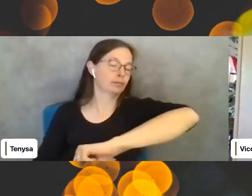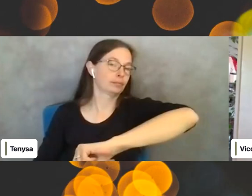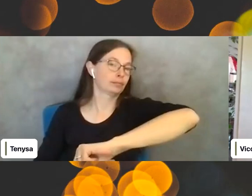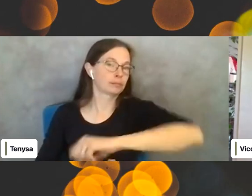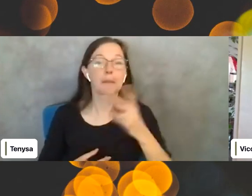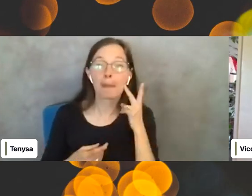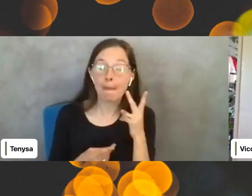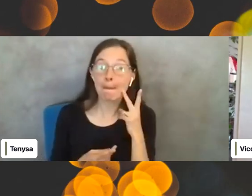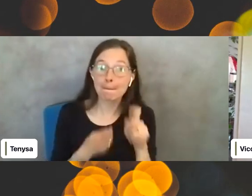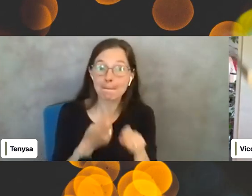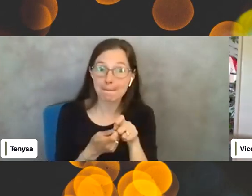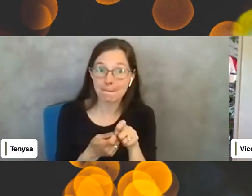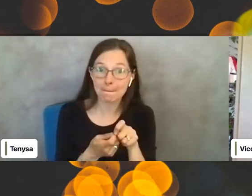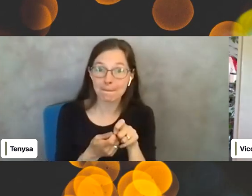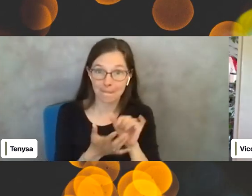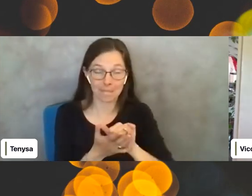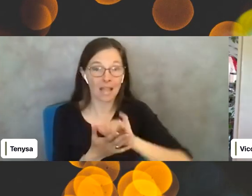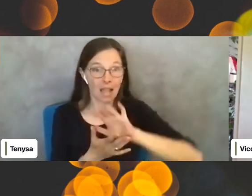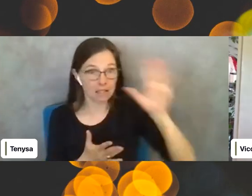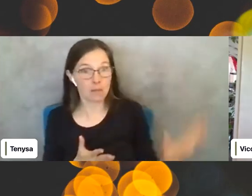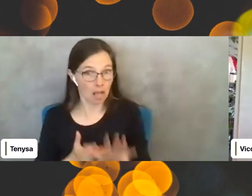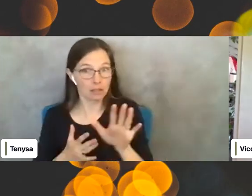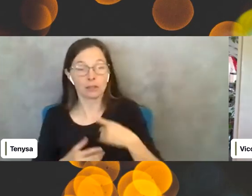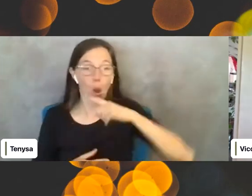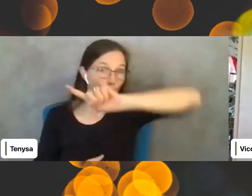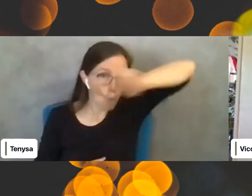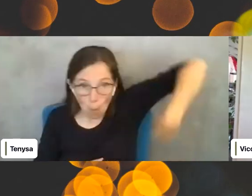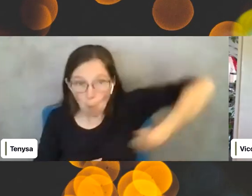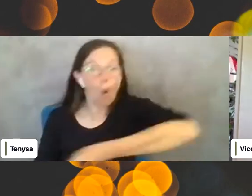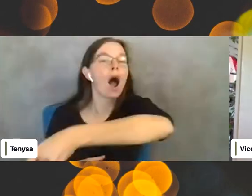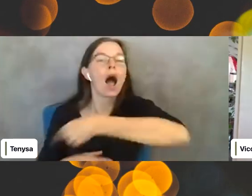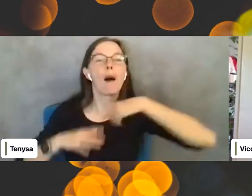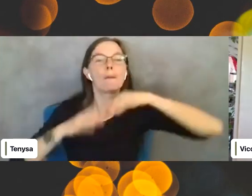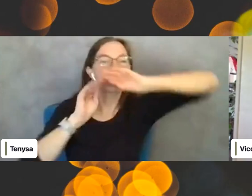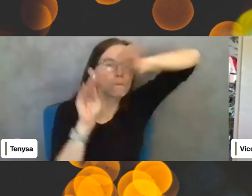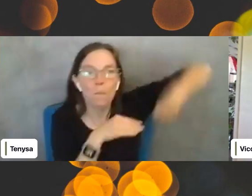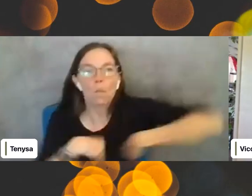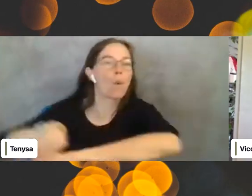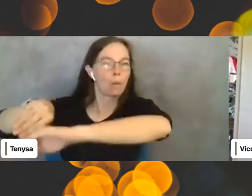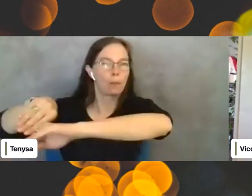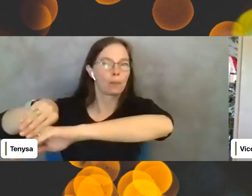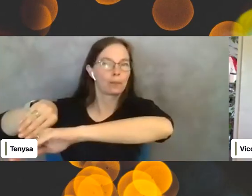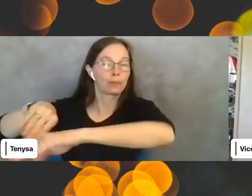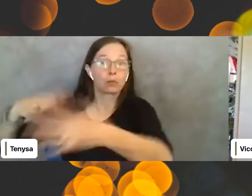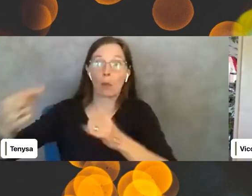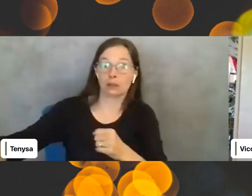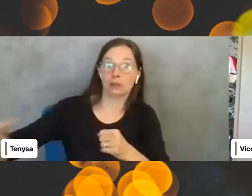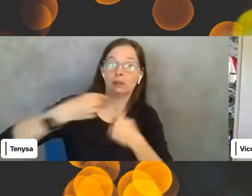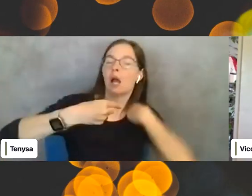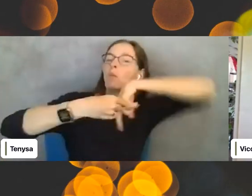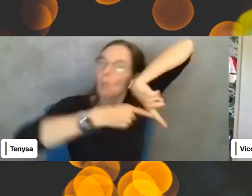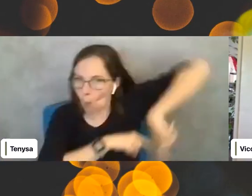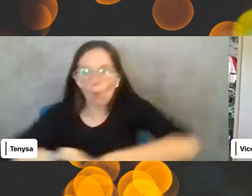see, and specifically in that space when I go like, bam, I am moving that weapon. Whoever is coming at me, I'm like pushing it